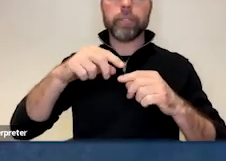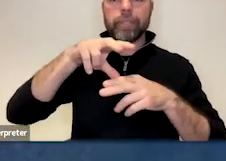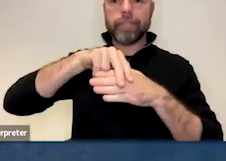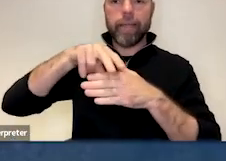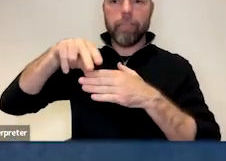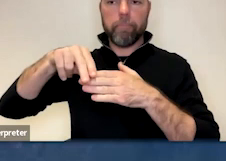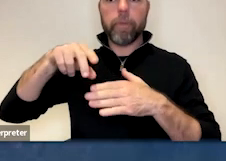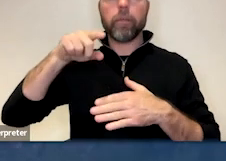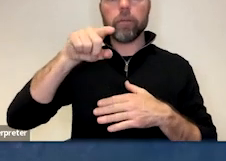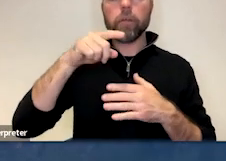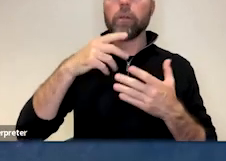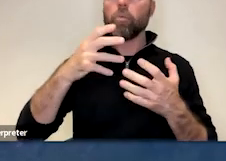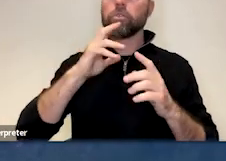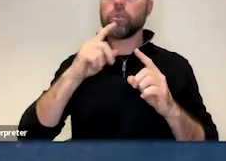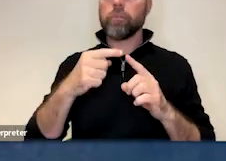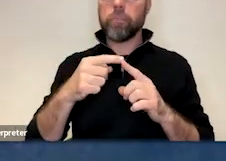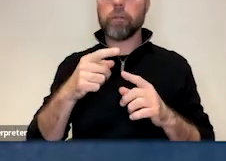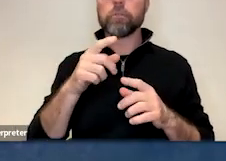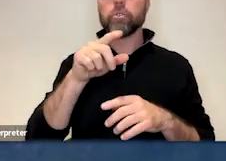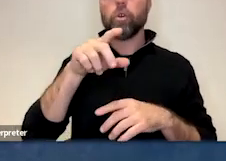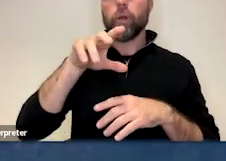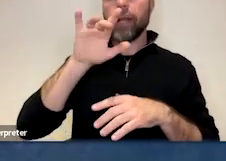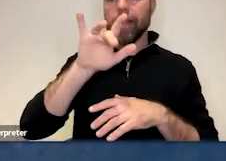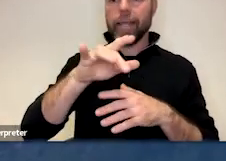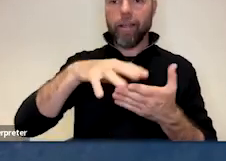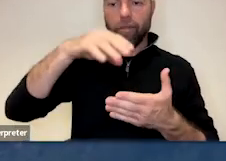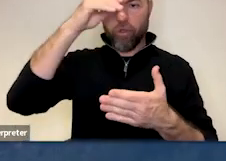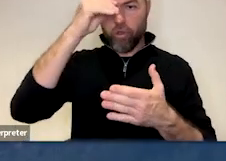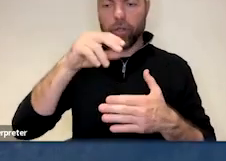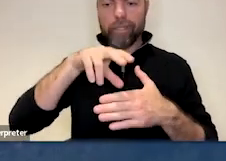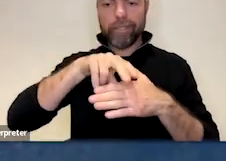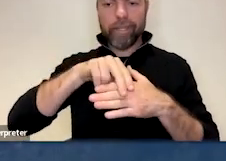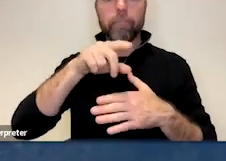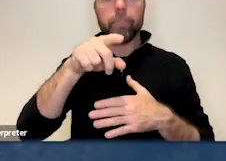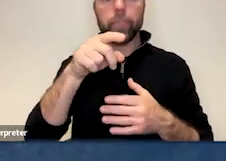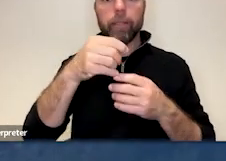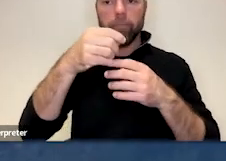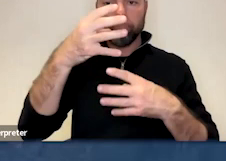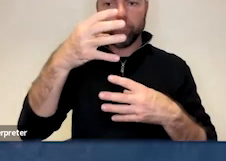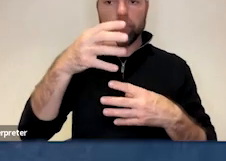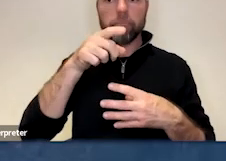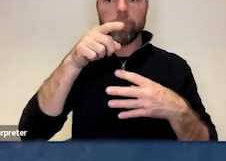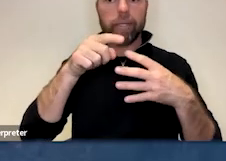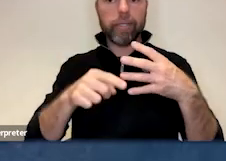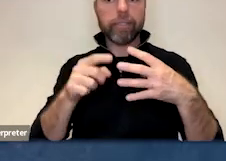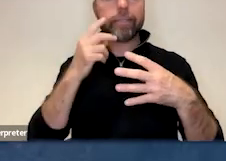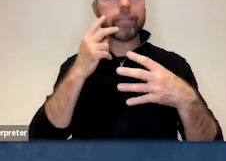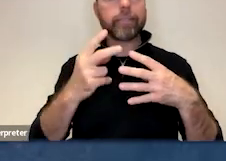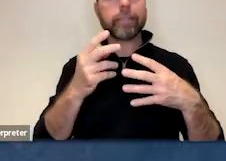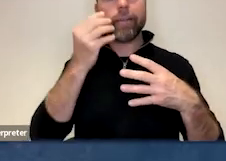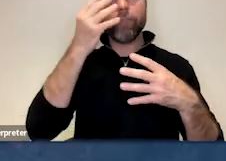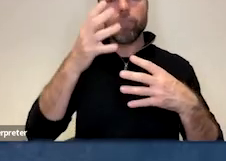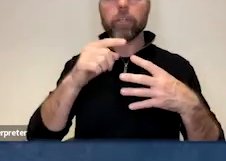about. So I'm going to click on over to the Learn section. And when I expand this drop down, you're going to see that we have some information